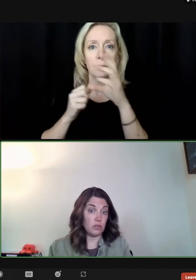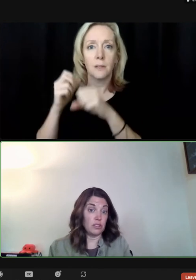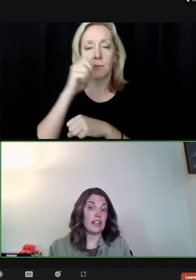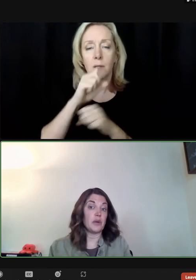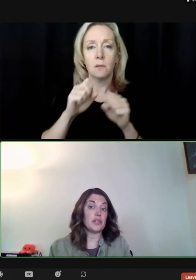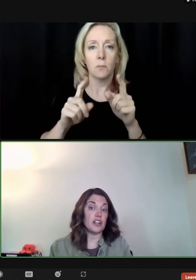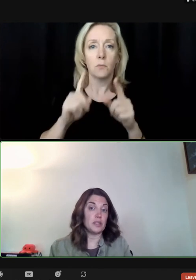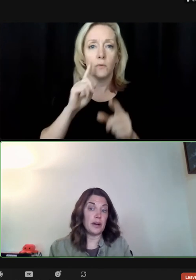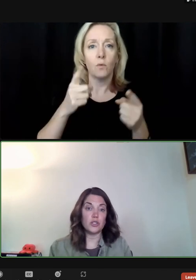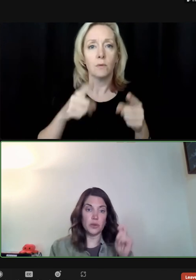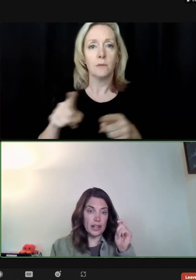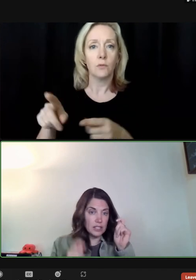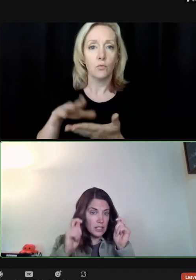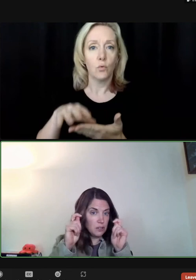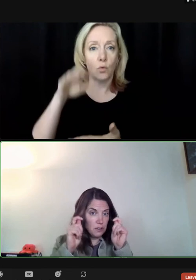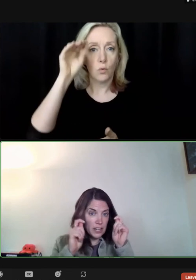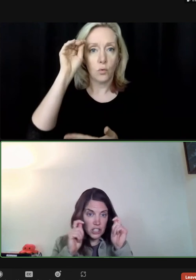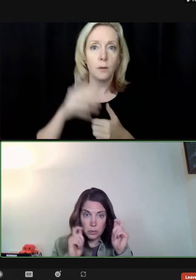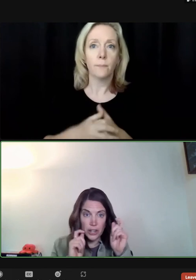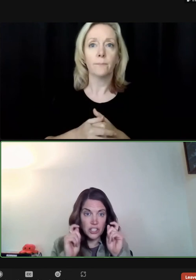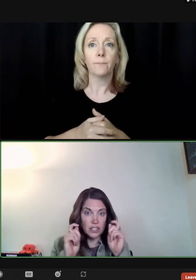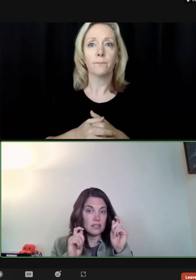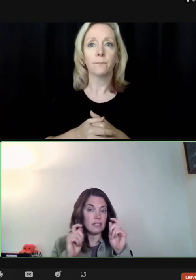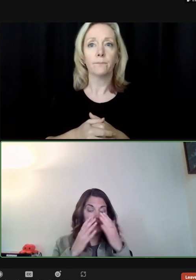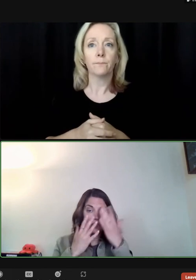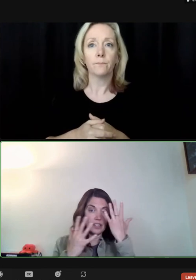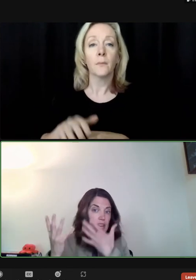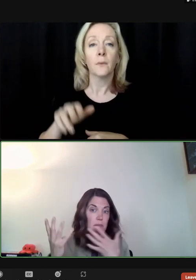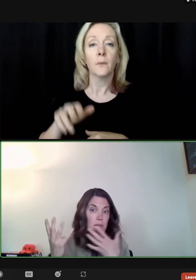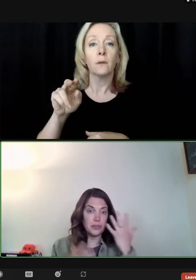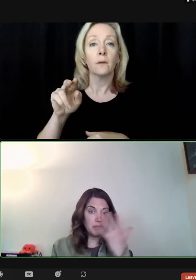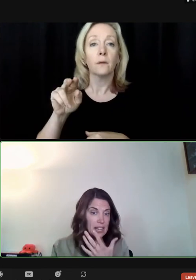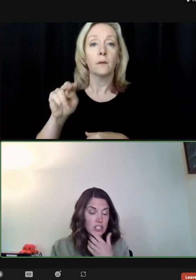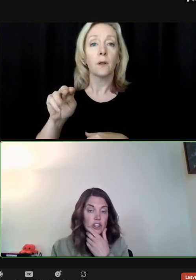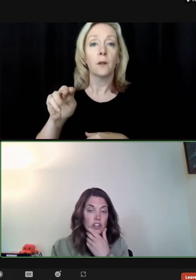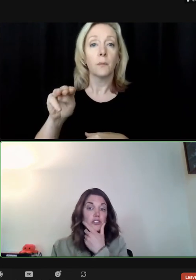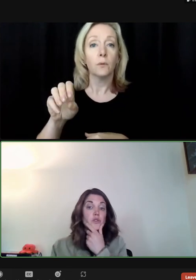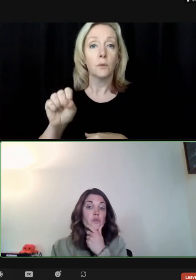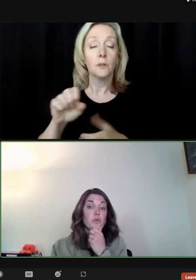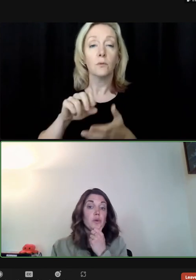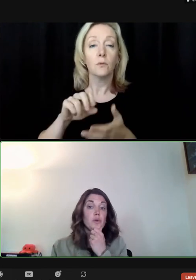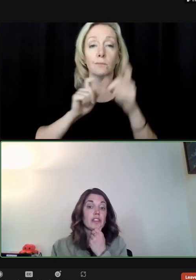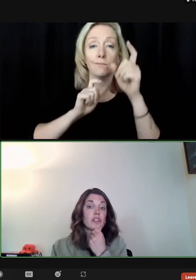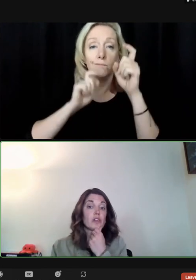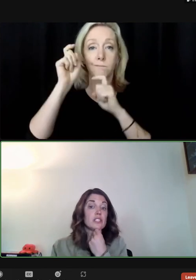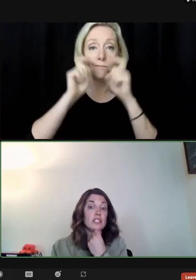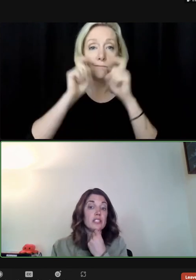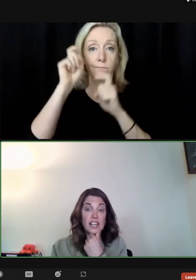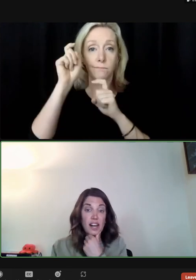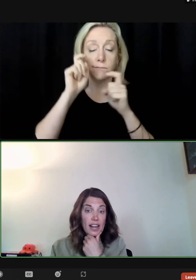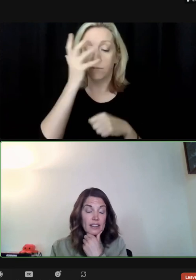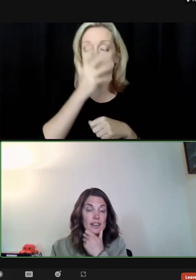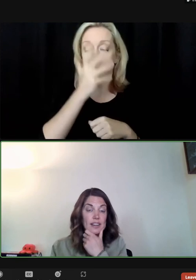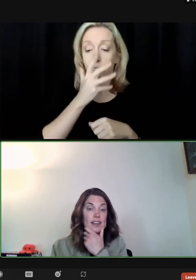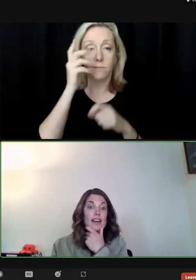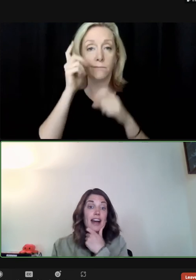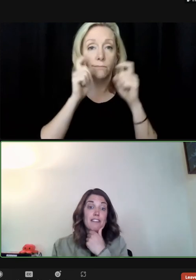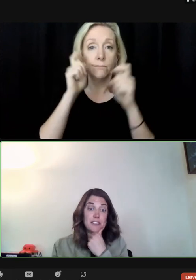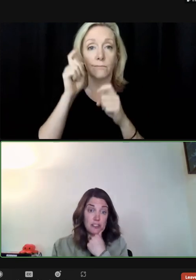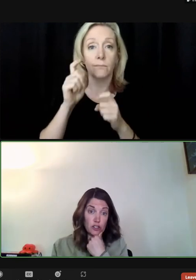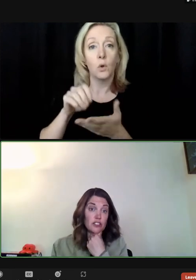Non-manual signals, like we talked about. So that's facial expressions, a lot of things that happen on the face. Our students with